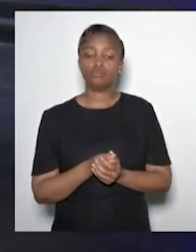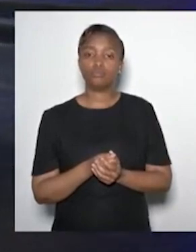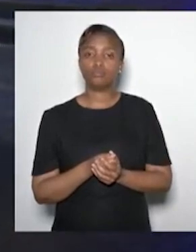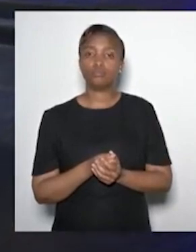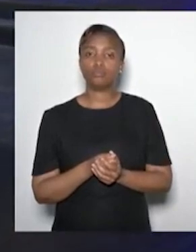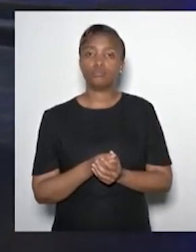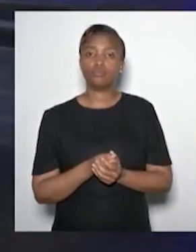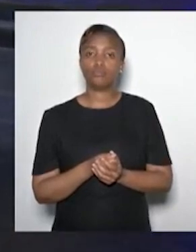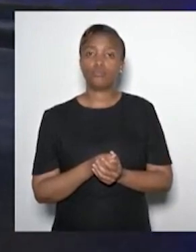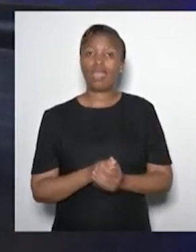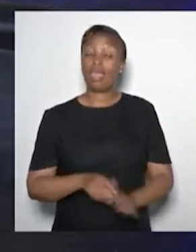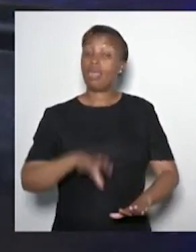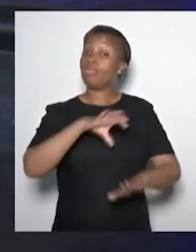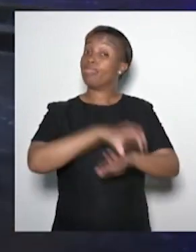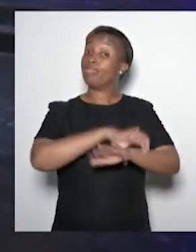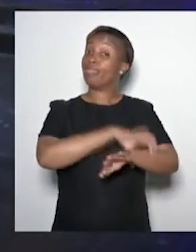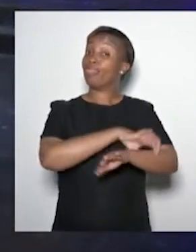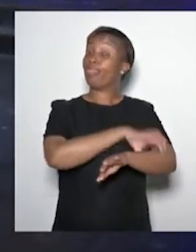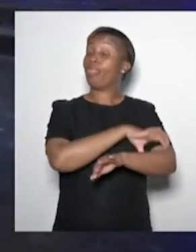Emma Changa Nabari,